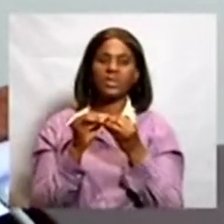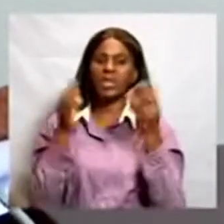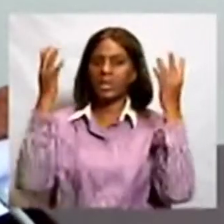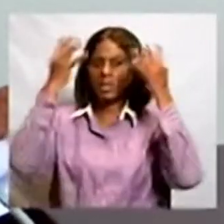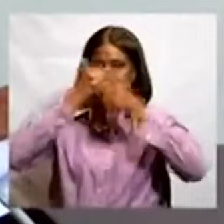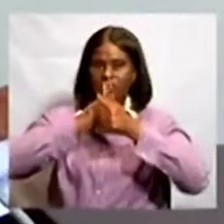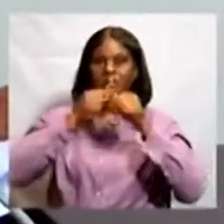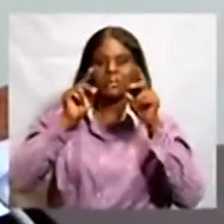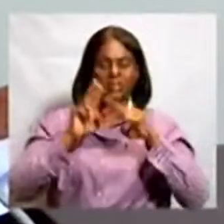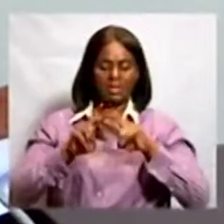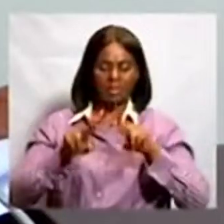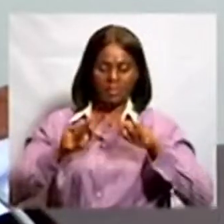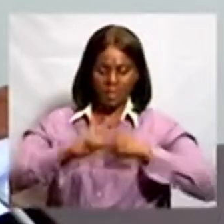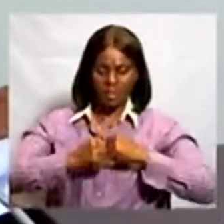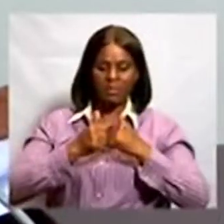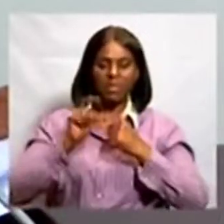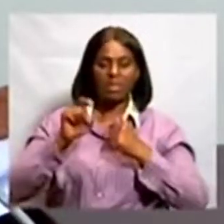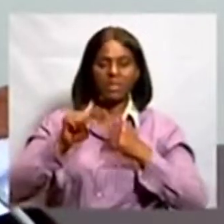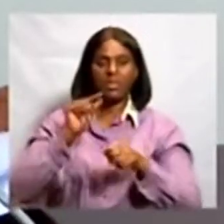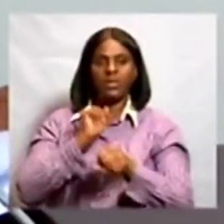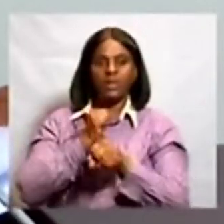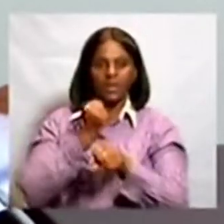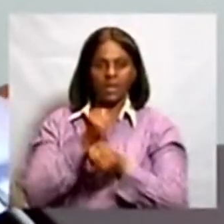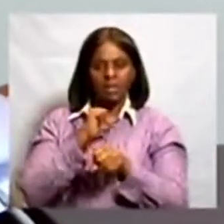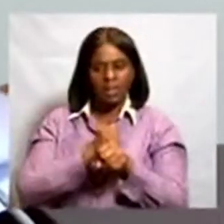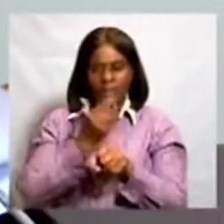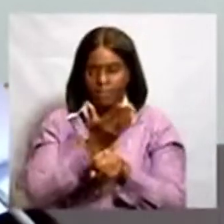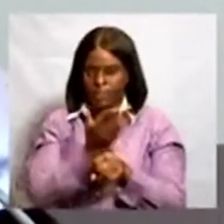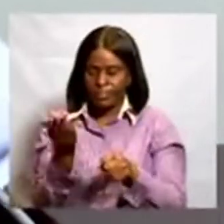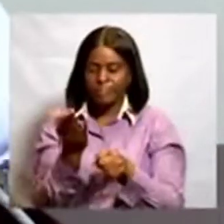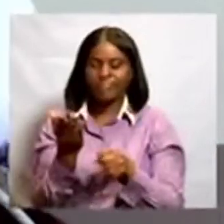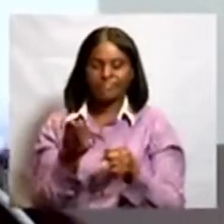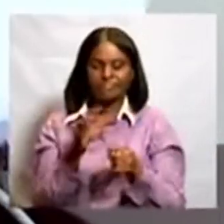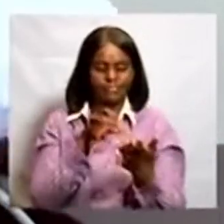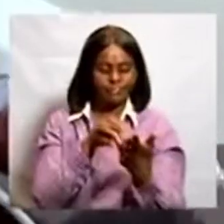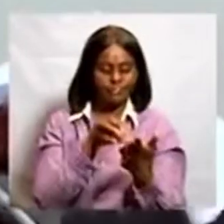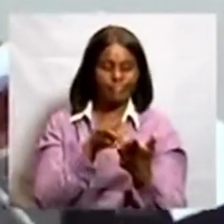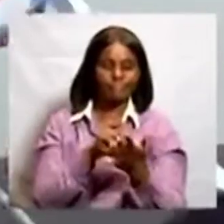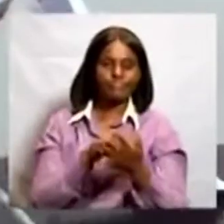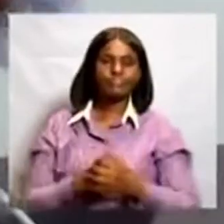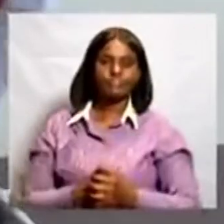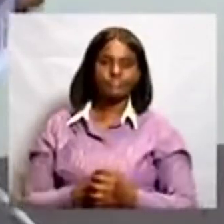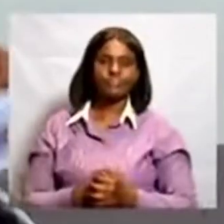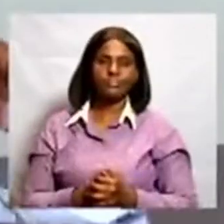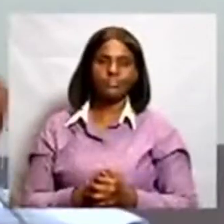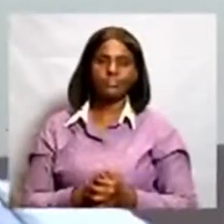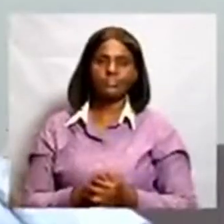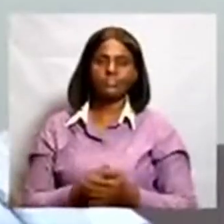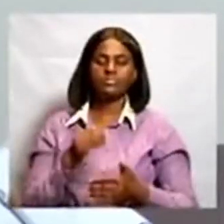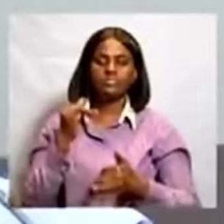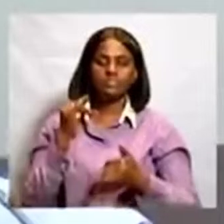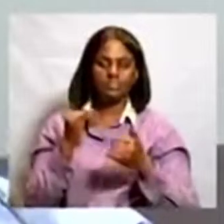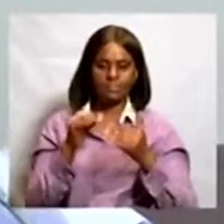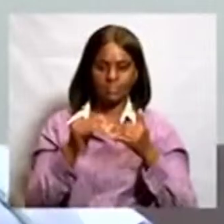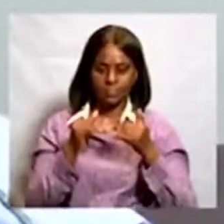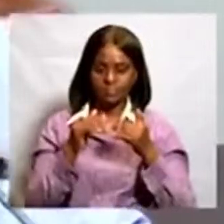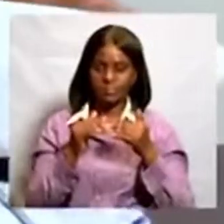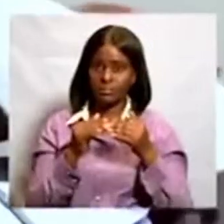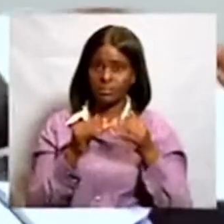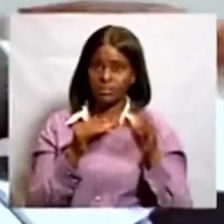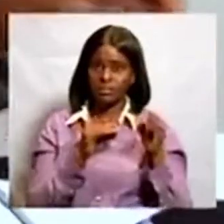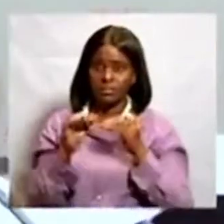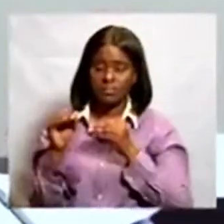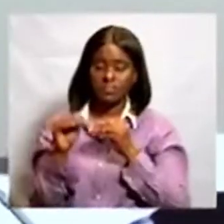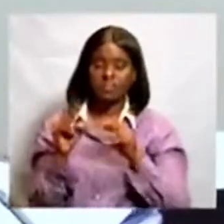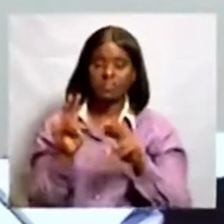saddening, Chair. So we need to make progress on this matter. Then we'll move, Chair, to